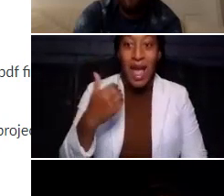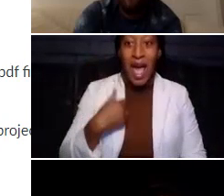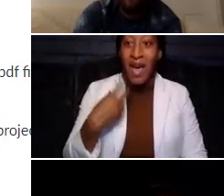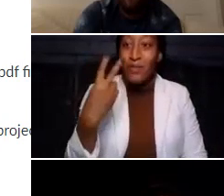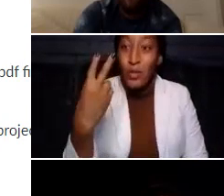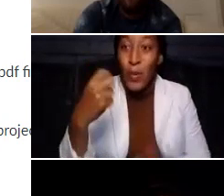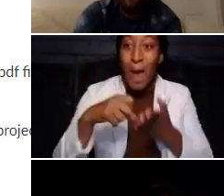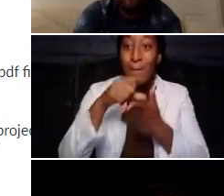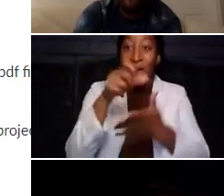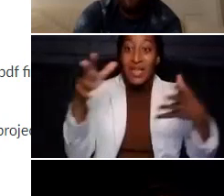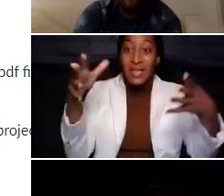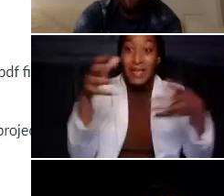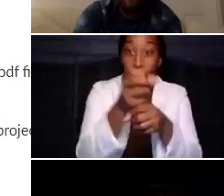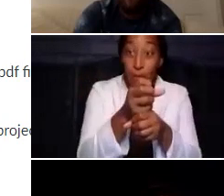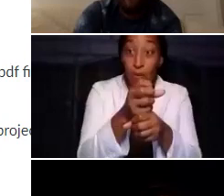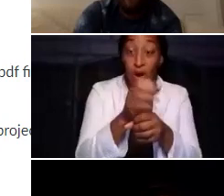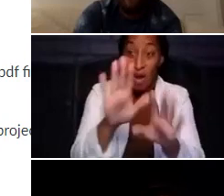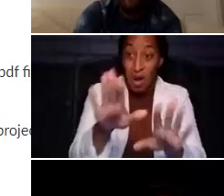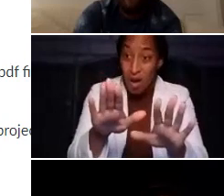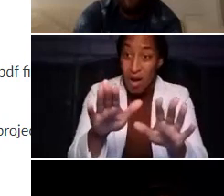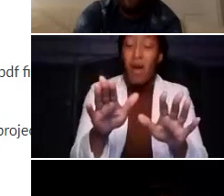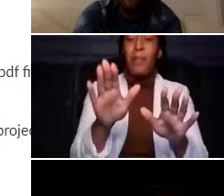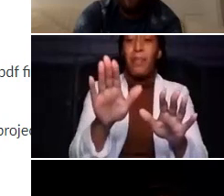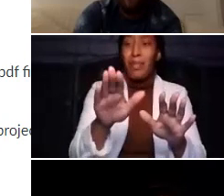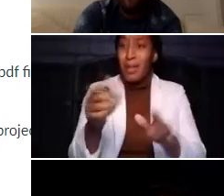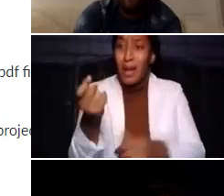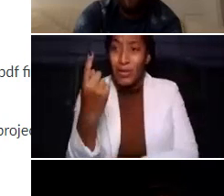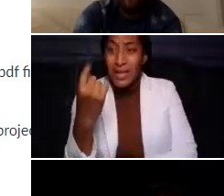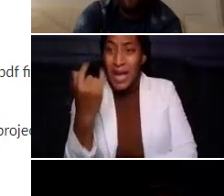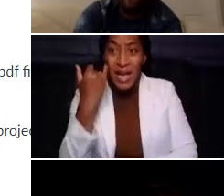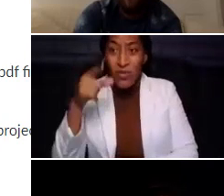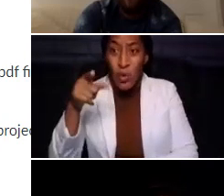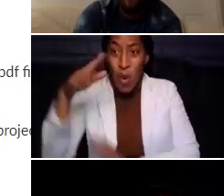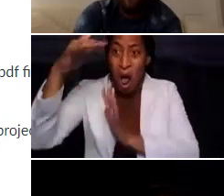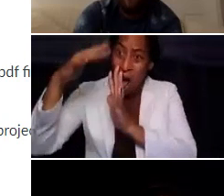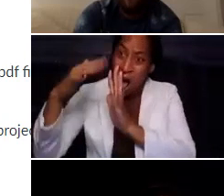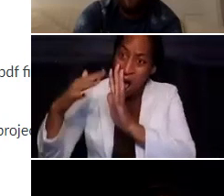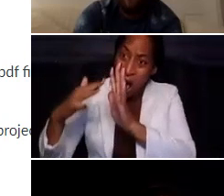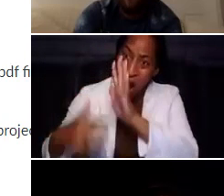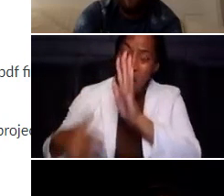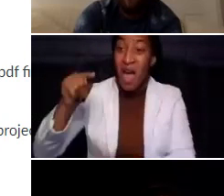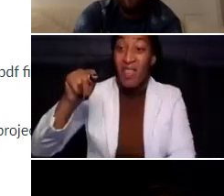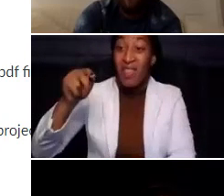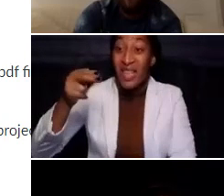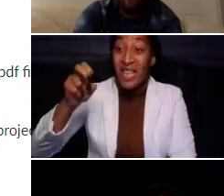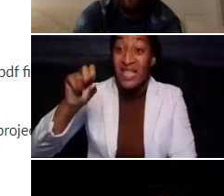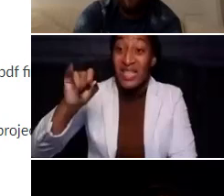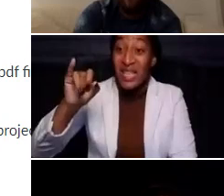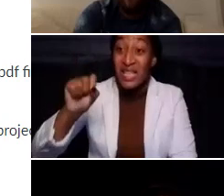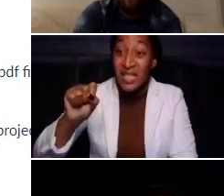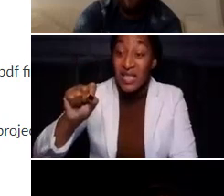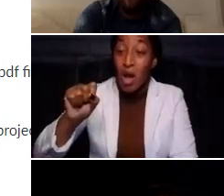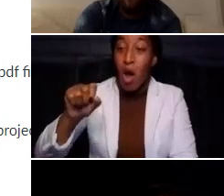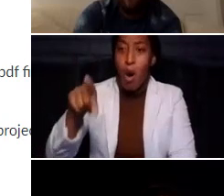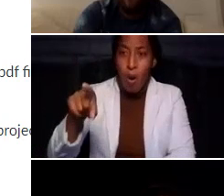you're writing a thesis or dissertation, that would be appropriate, but we don't need all of that for a 2-page summary. That's clutter, right? So use